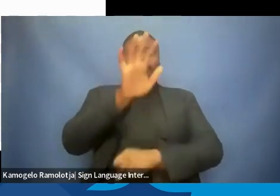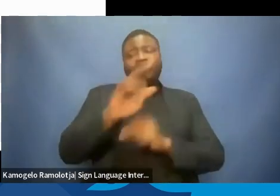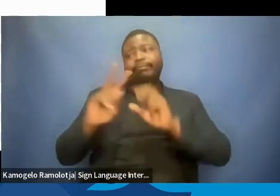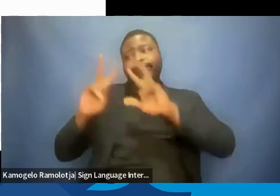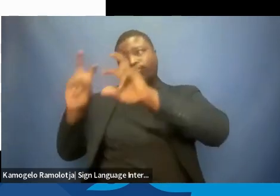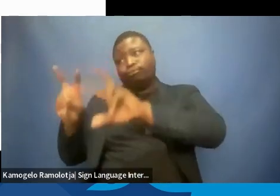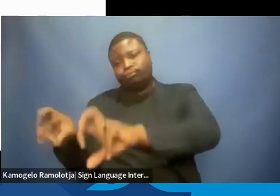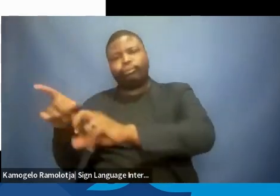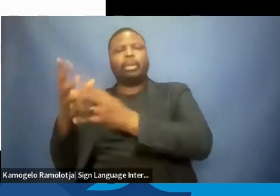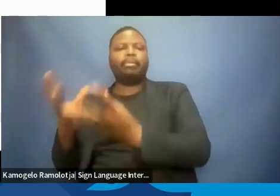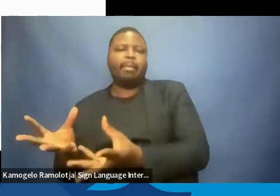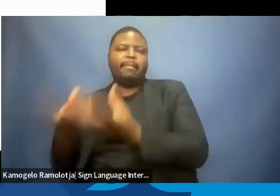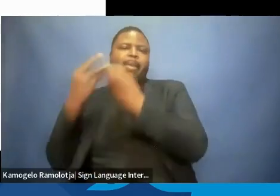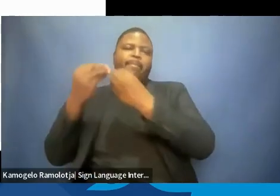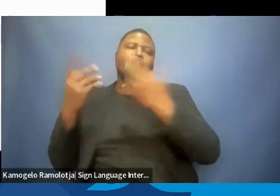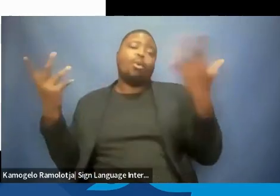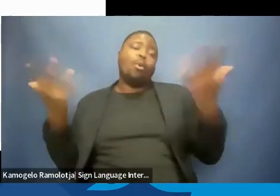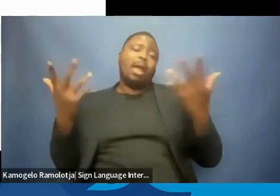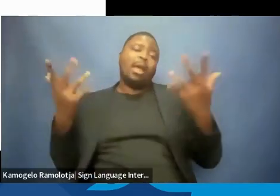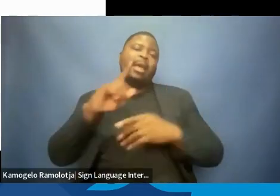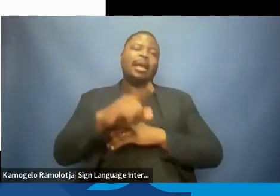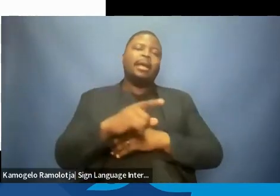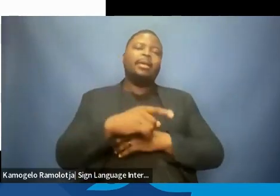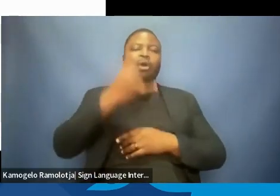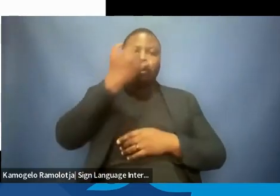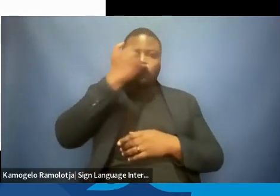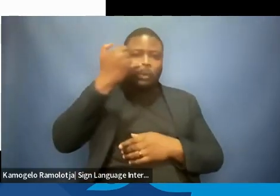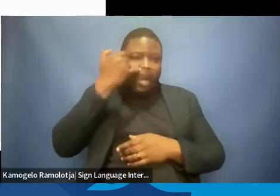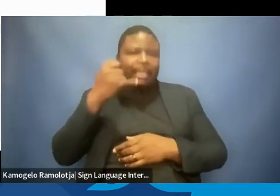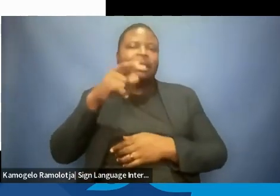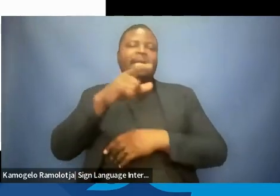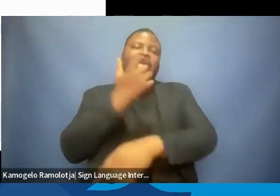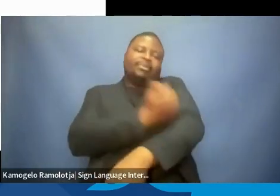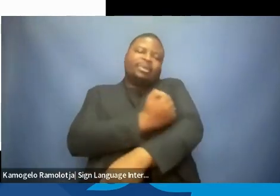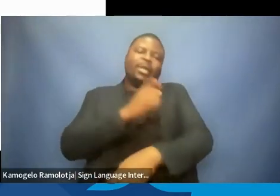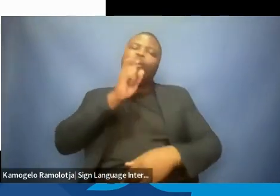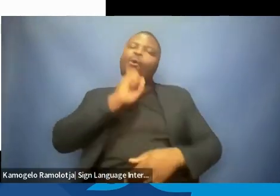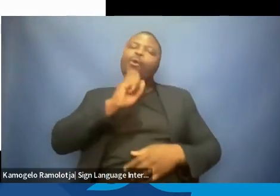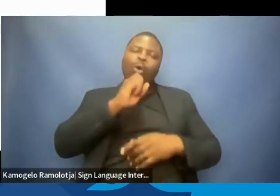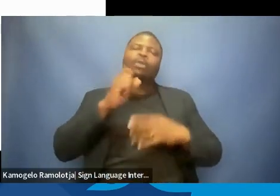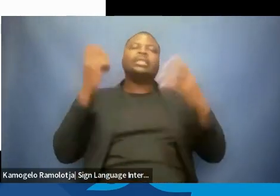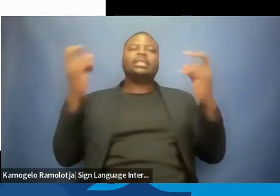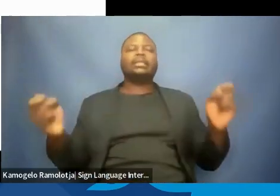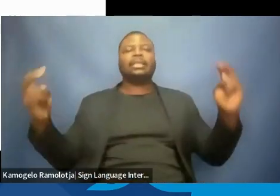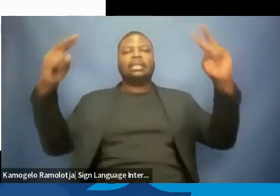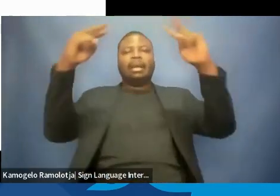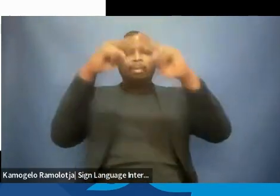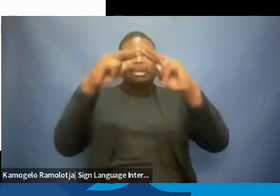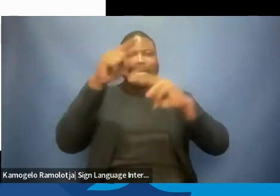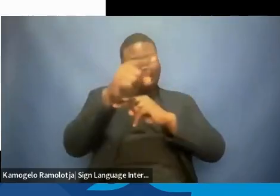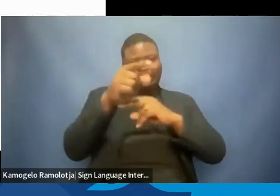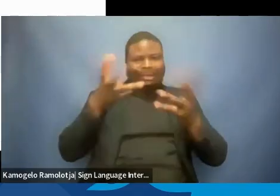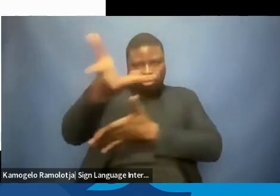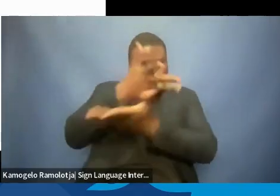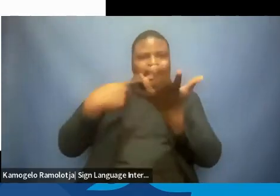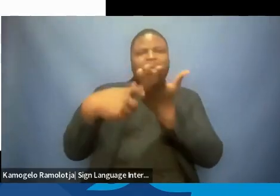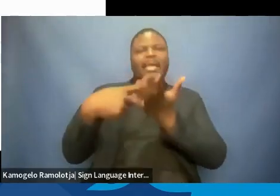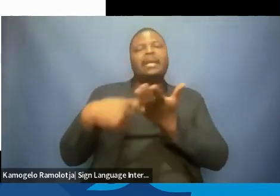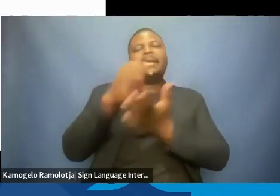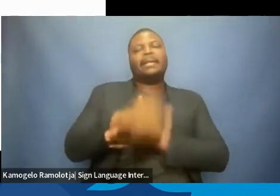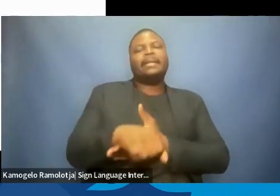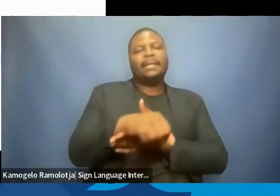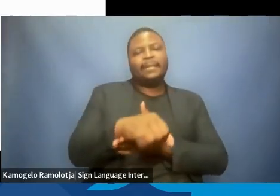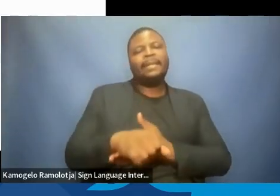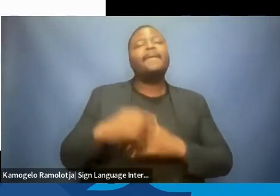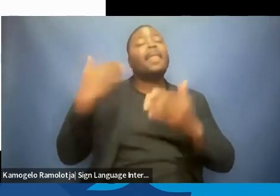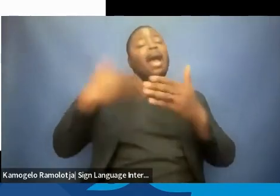planning, poor indicators, and poor implementation. These findings were then presented later in 2015